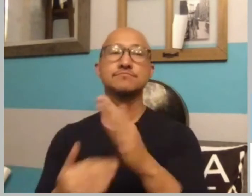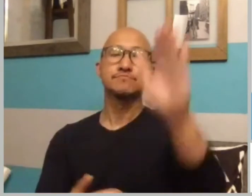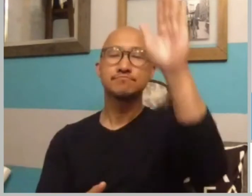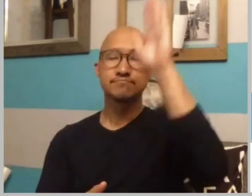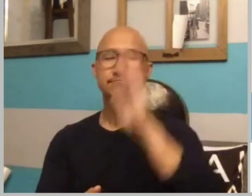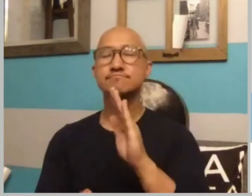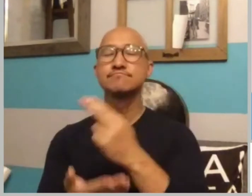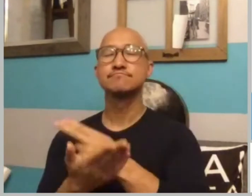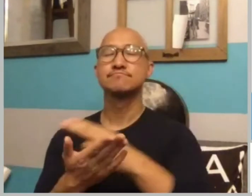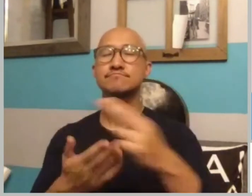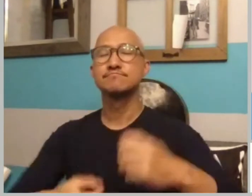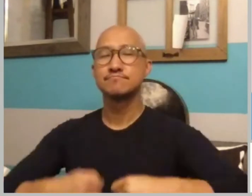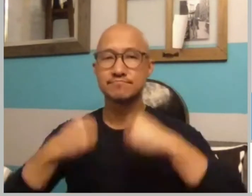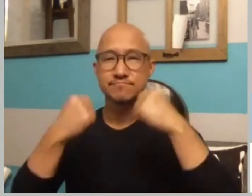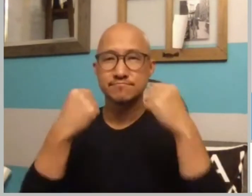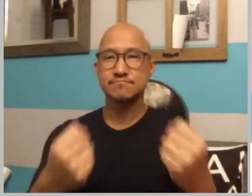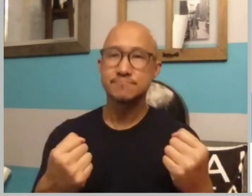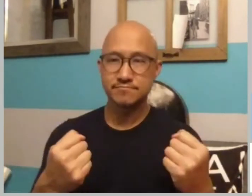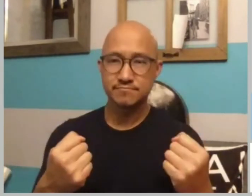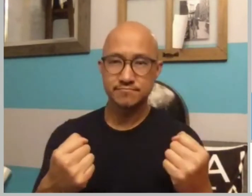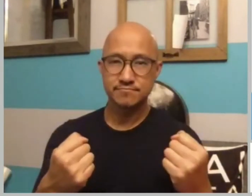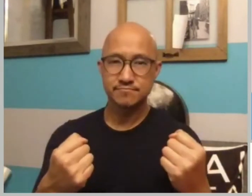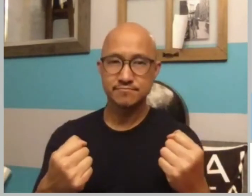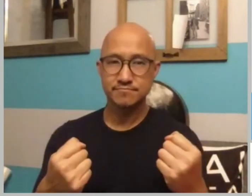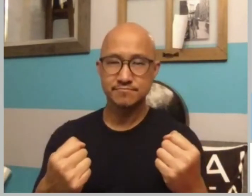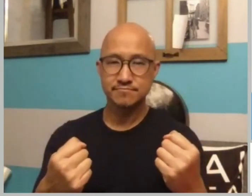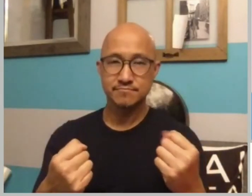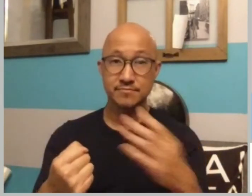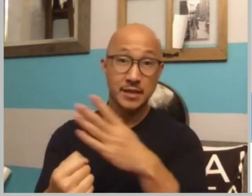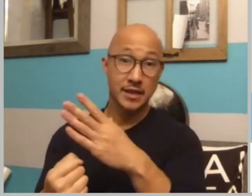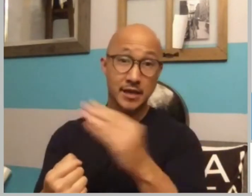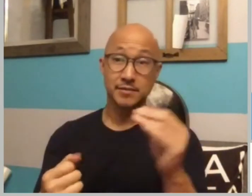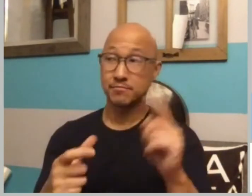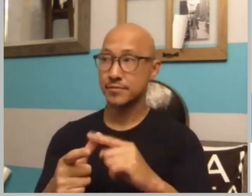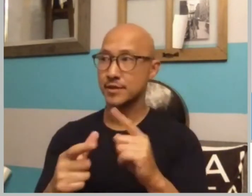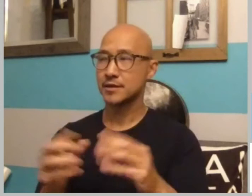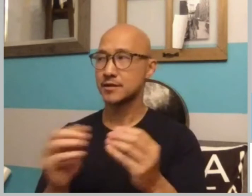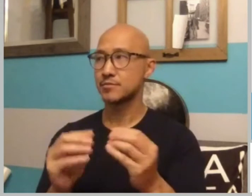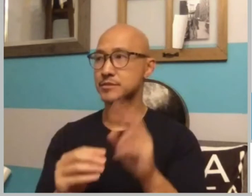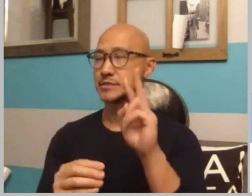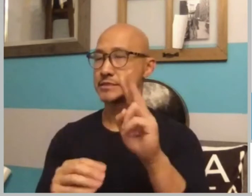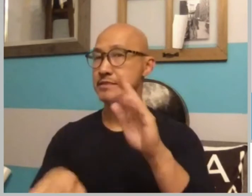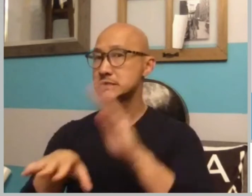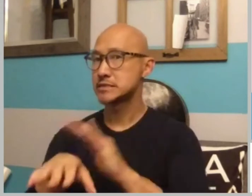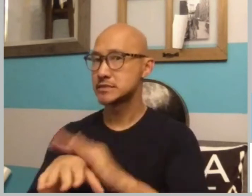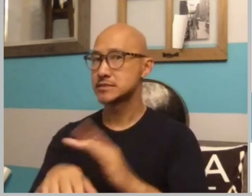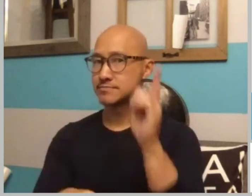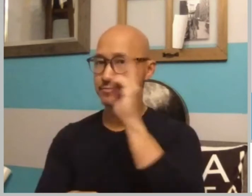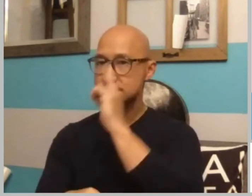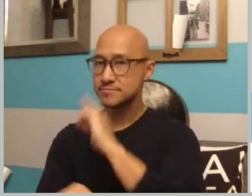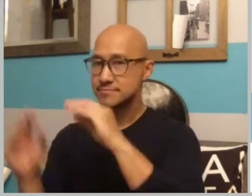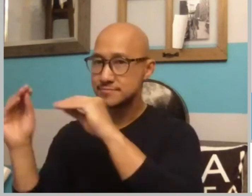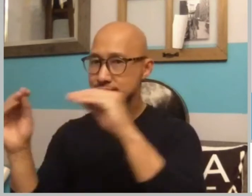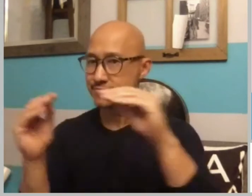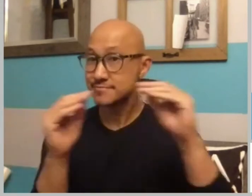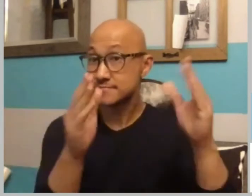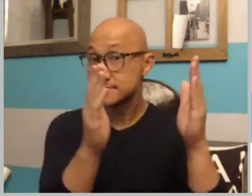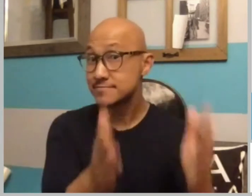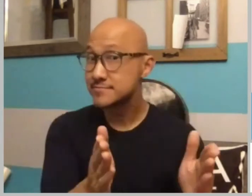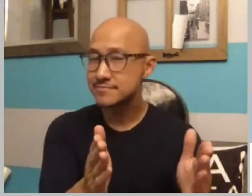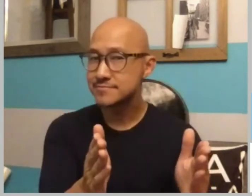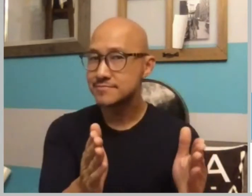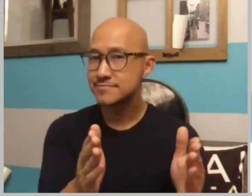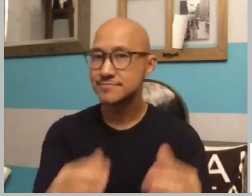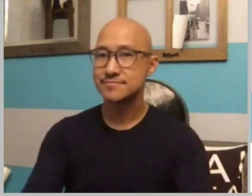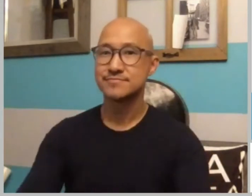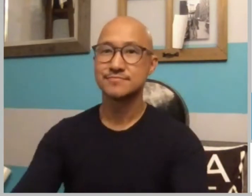throughout that book is to be aware of false teachers. All right. So those are the themes of 1st and